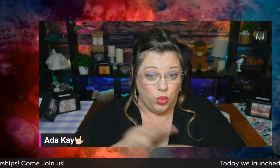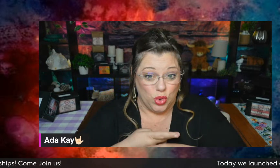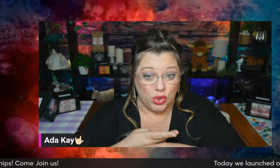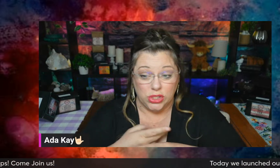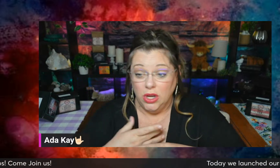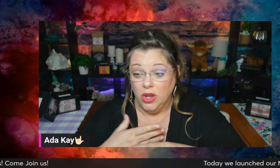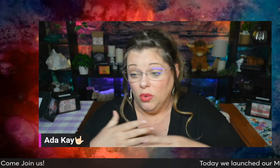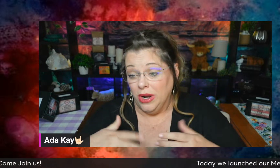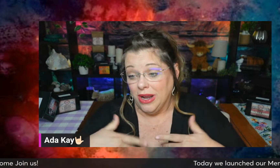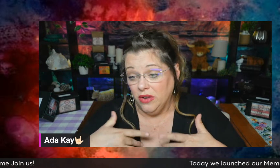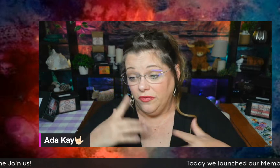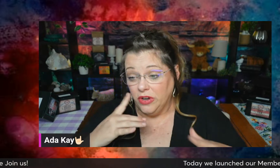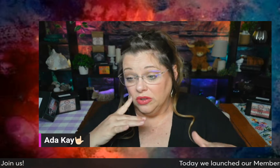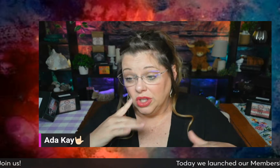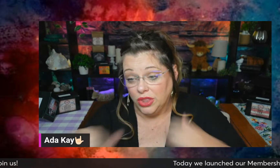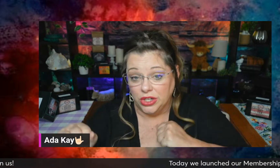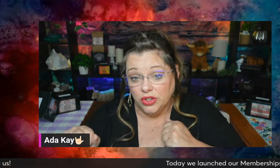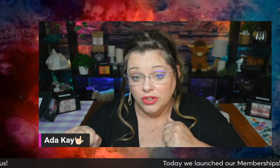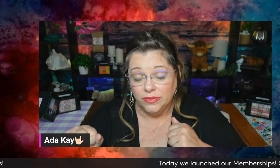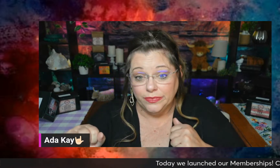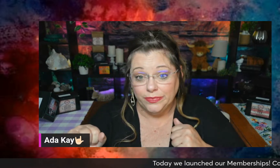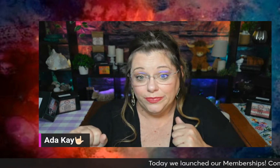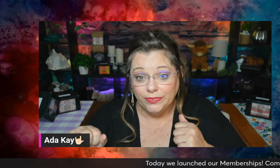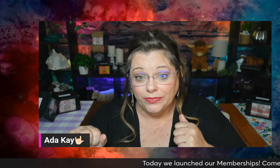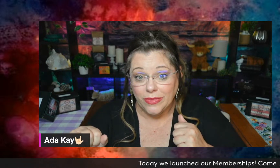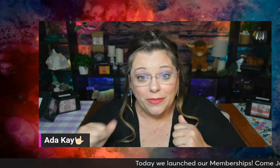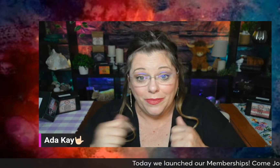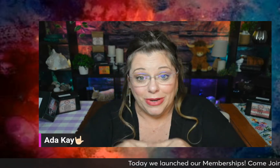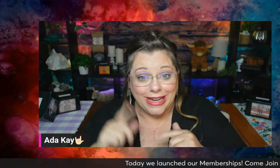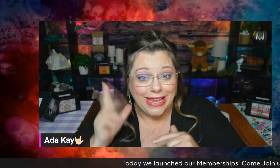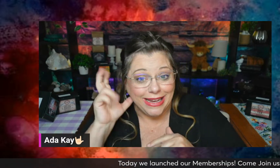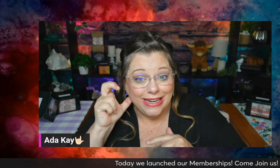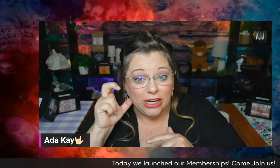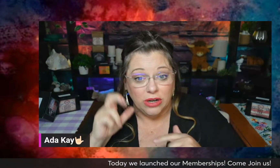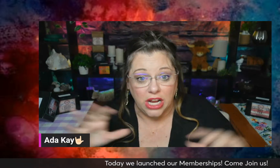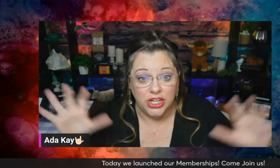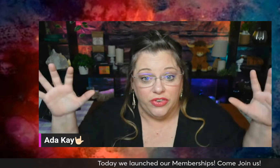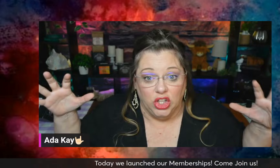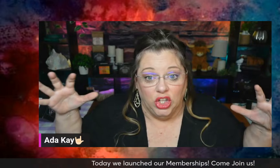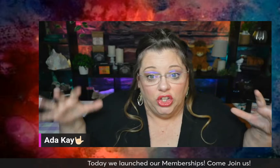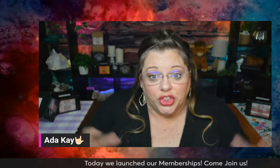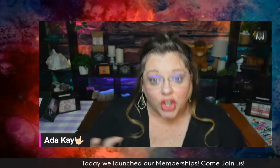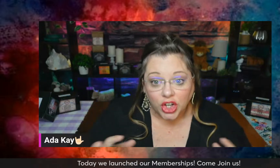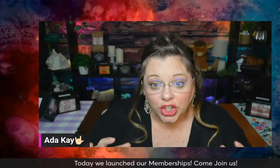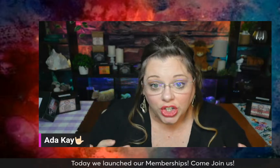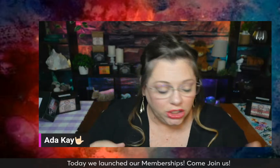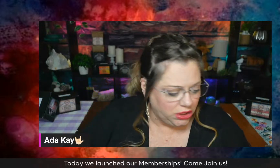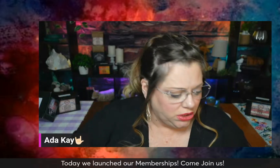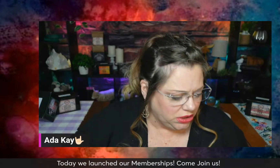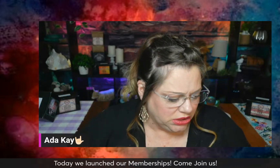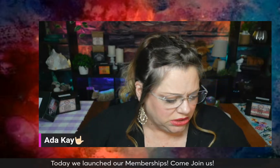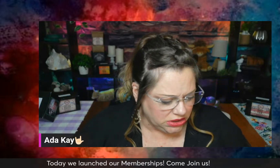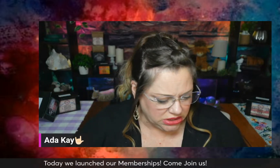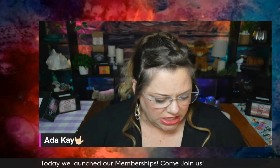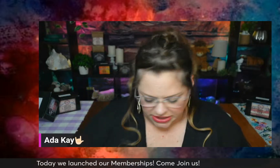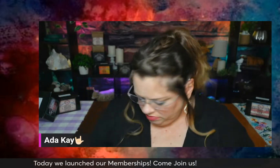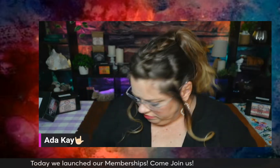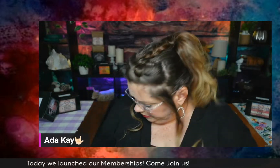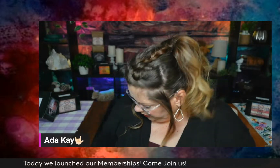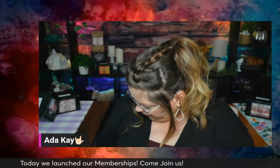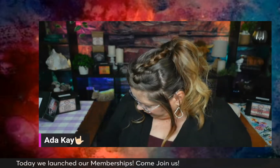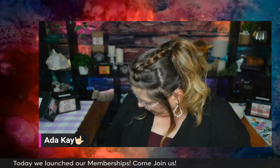is worse when I can feel the thunder, but I can't hear it. I just feel a thud. It's